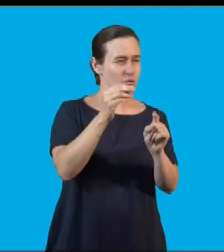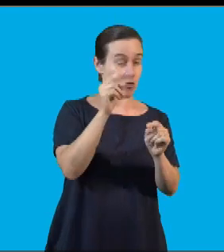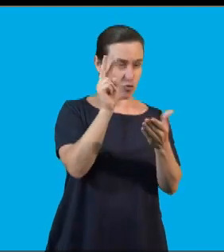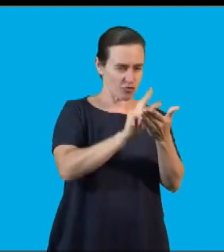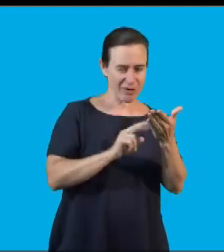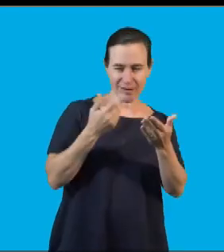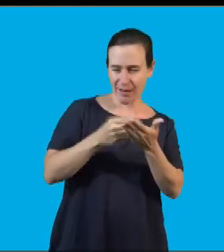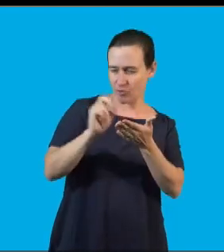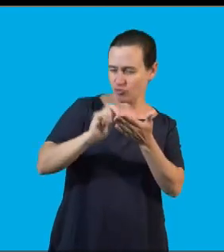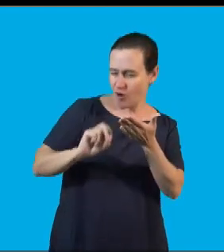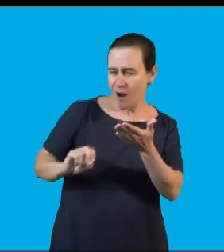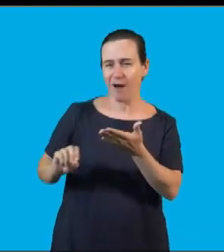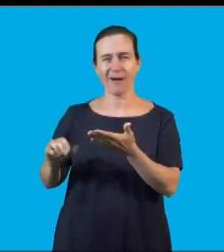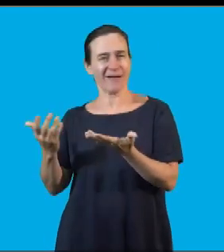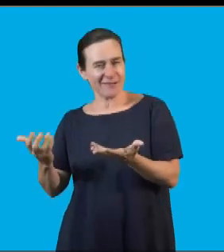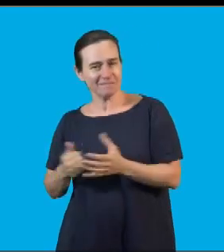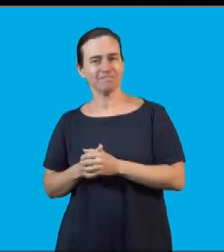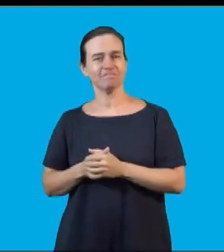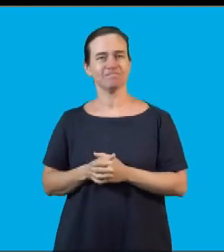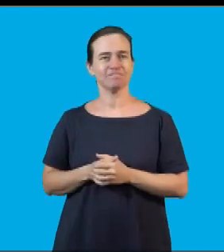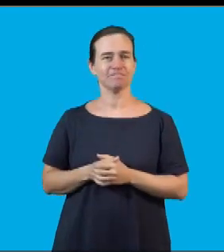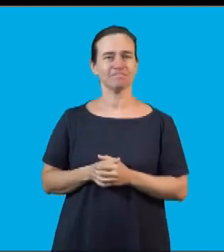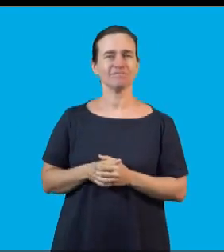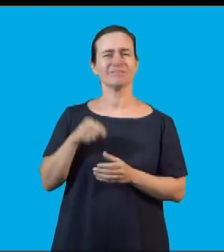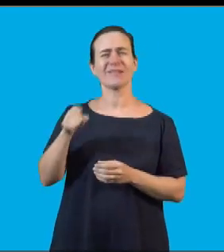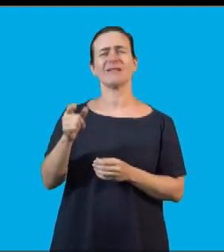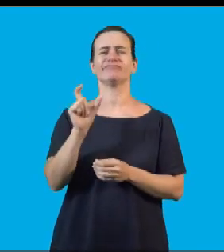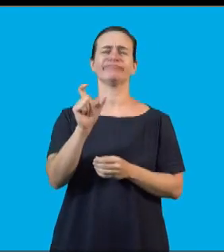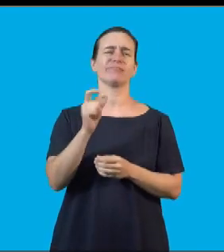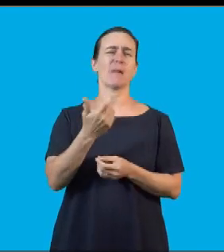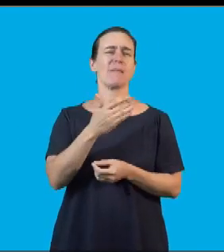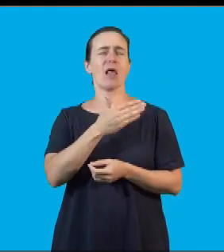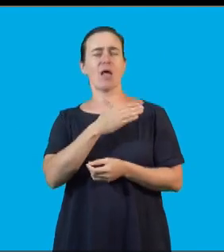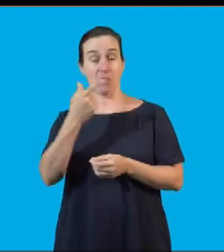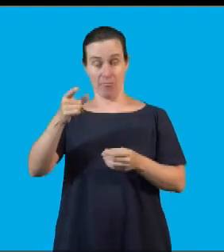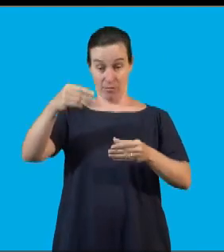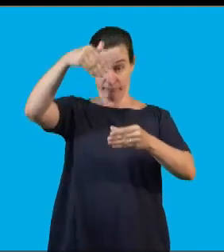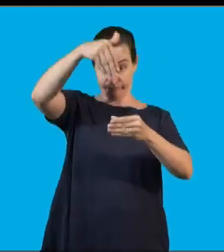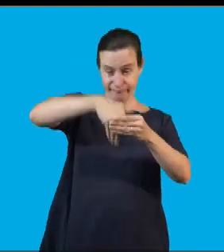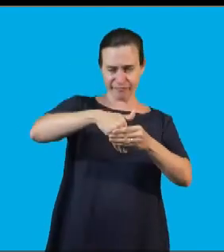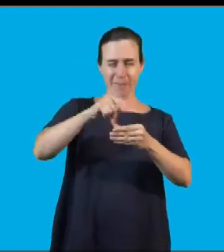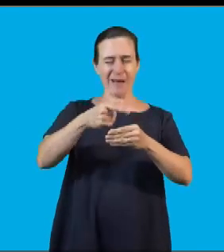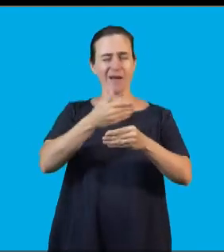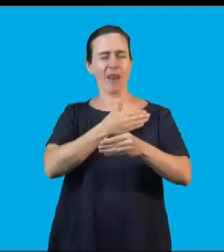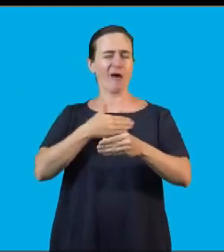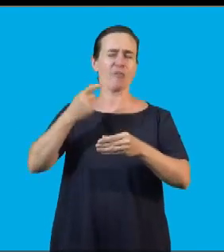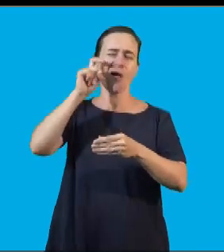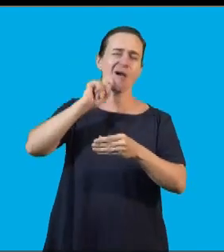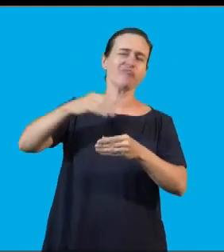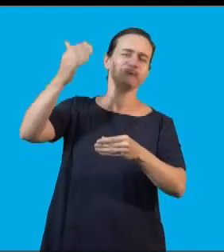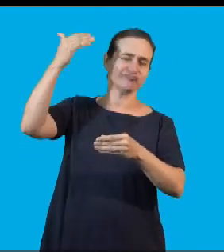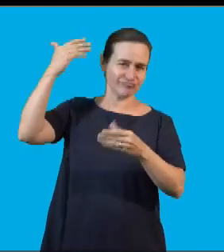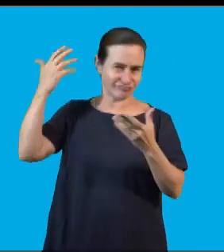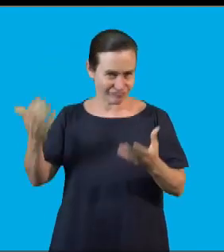examples, quoted examples of diction in the answer, and a long-forgotten postmark used as a bookmark convey